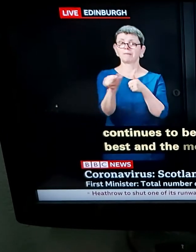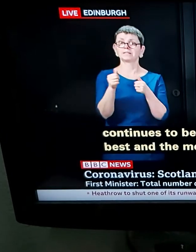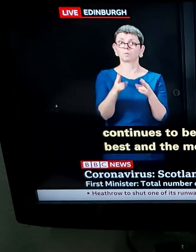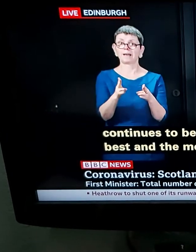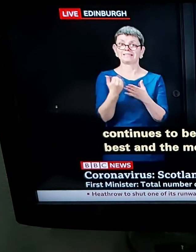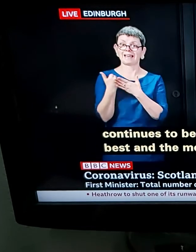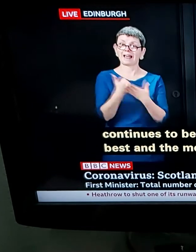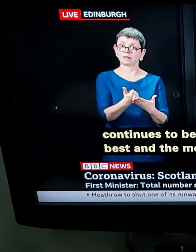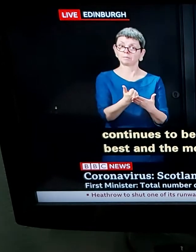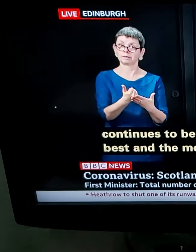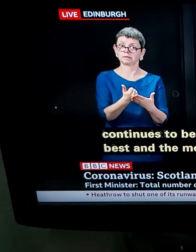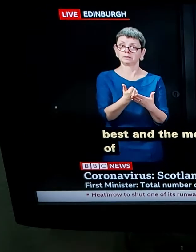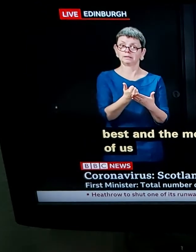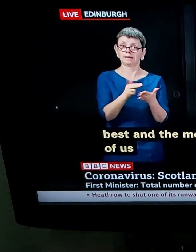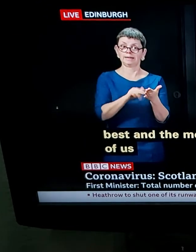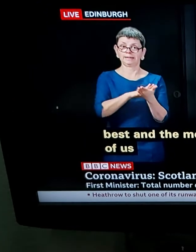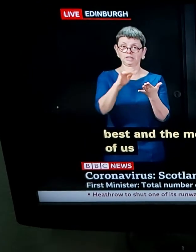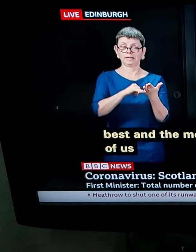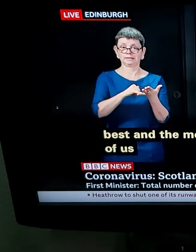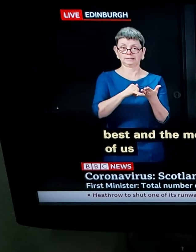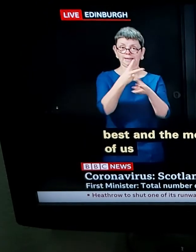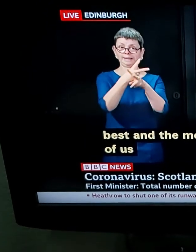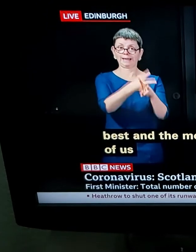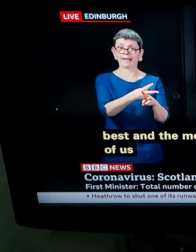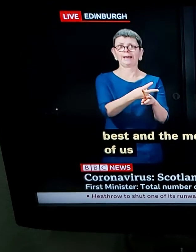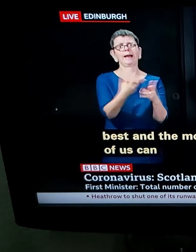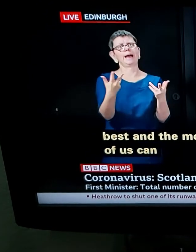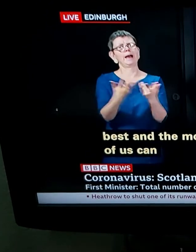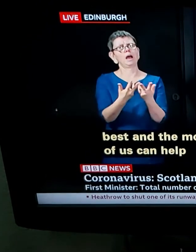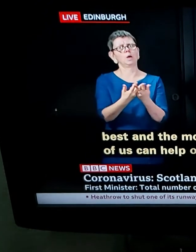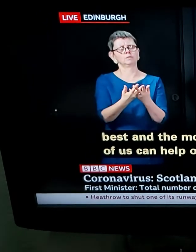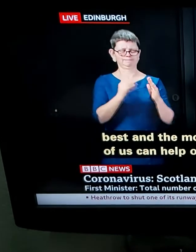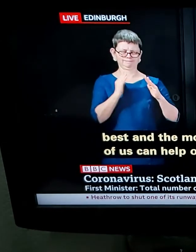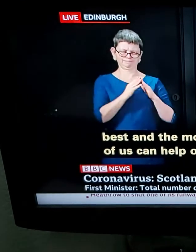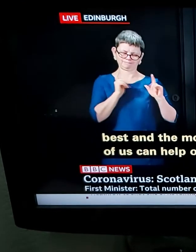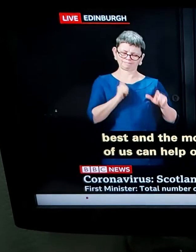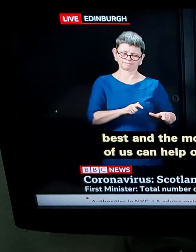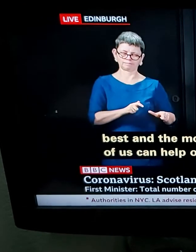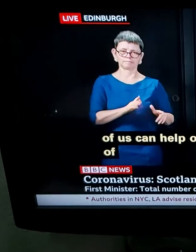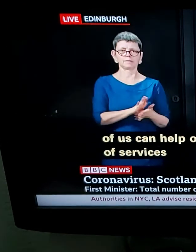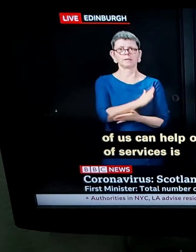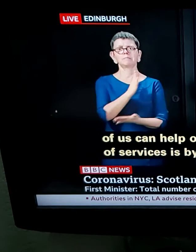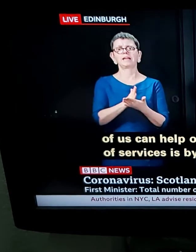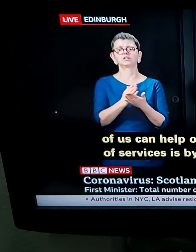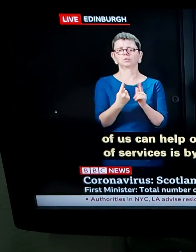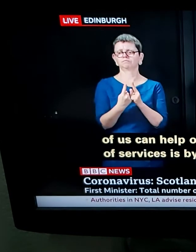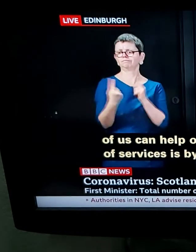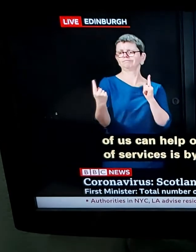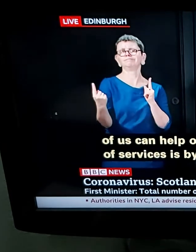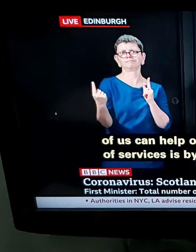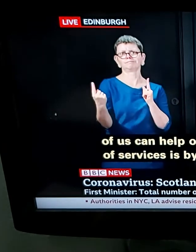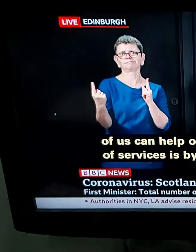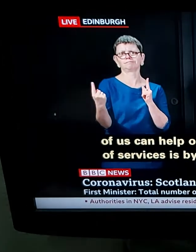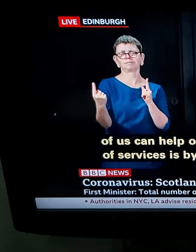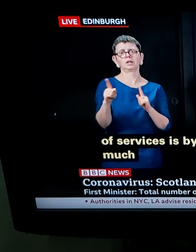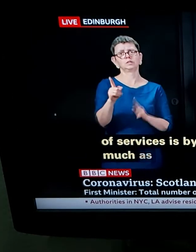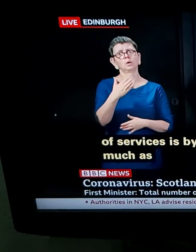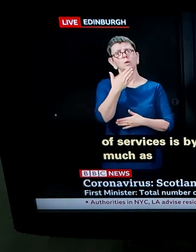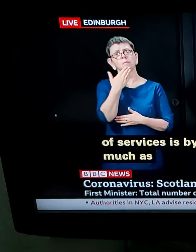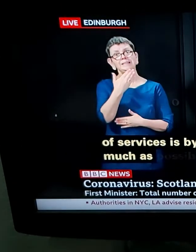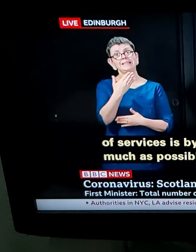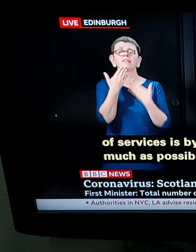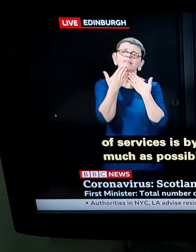our health and care services is by staying at home as much as possible and by keeping our distance from each other. So I want to end by thanking all of you